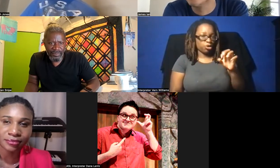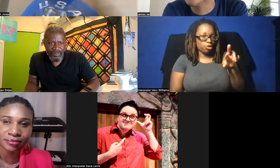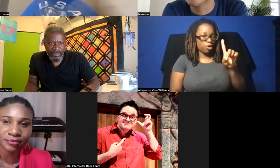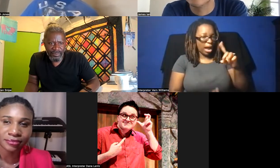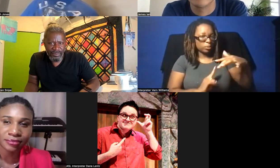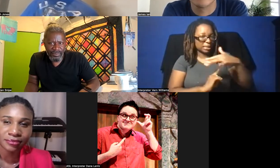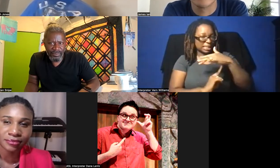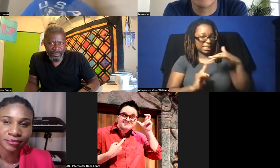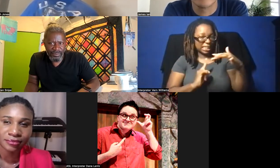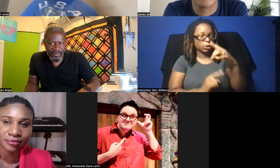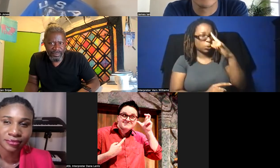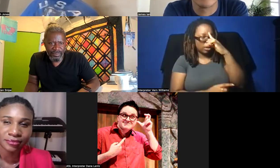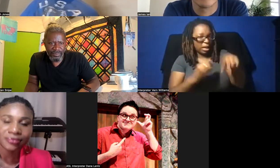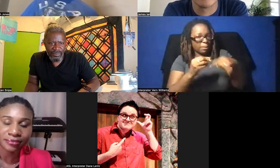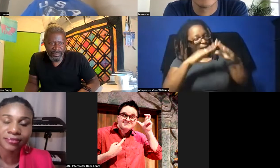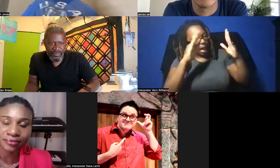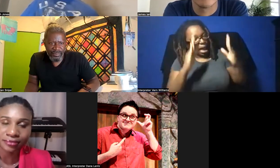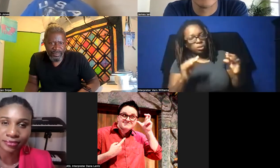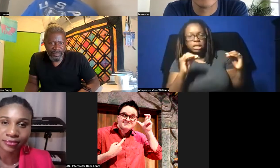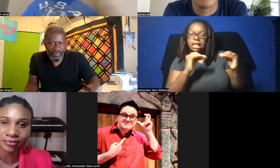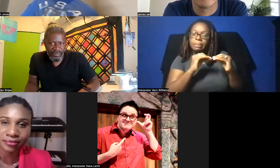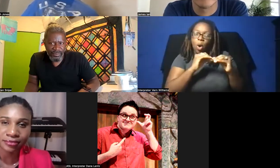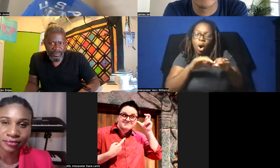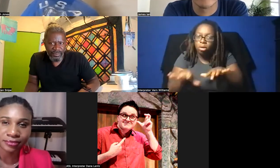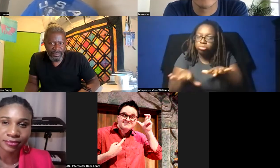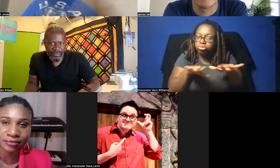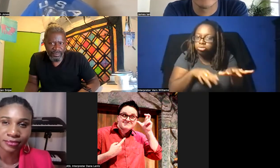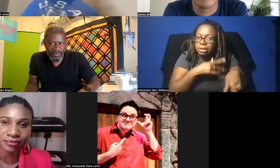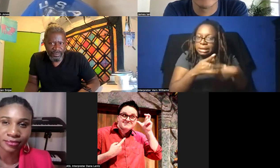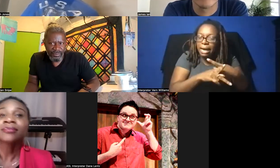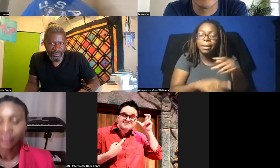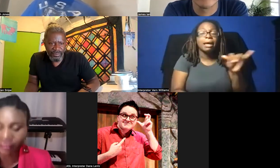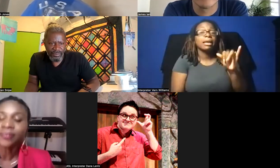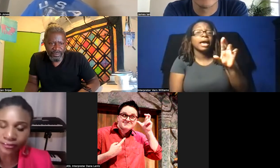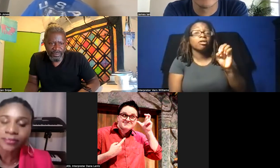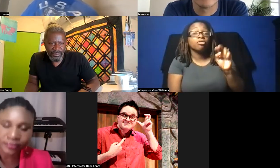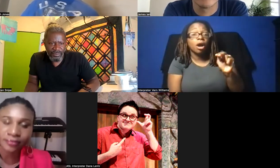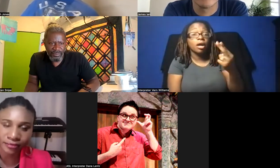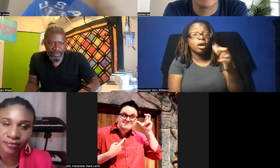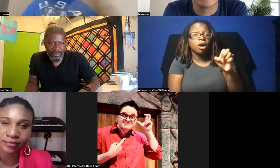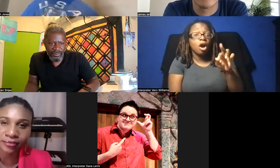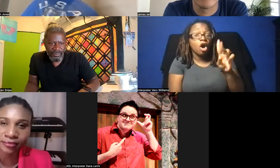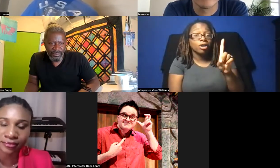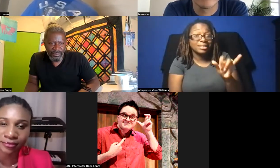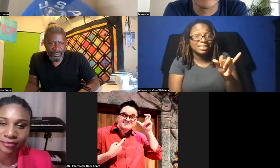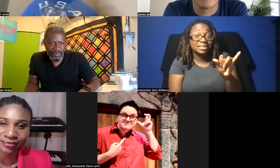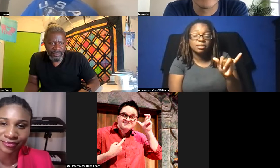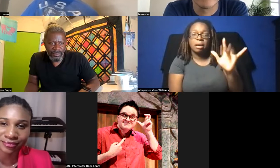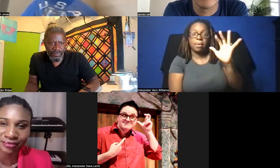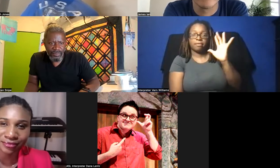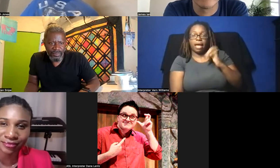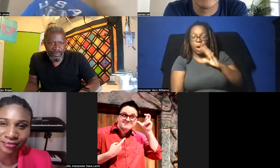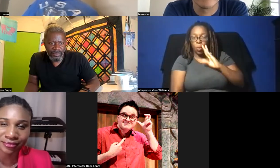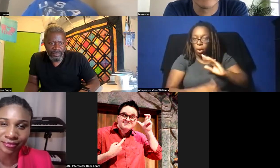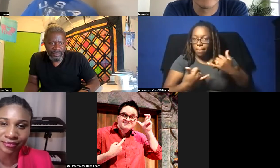of underground. You think of stuff like Ron Hardy, for example. I used to play Ron Hardy back in the day, Frankie